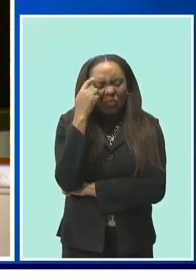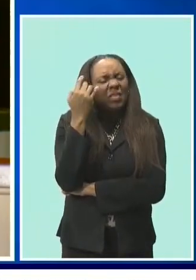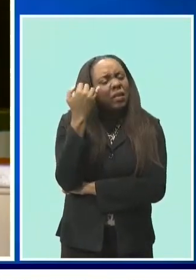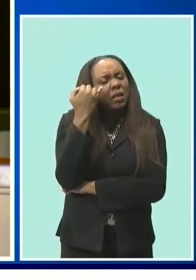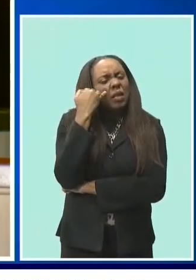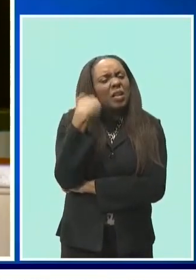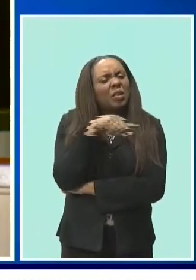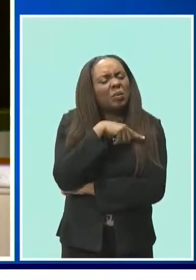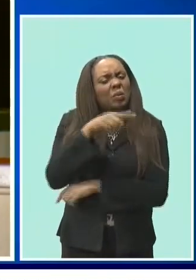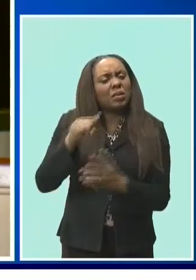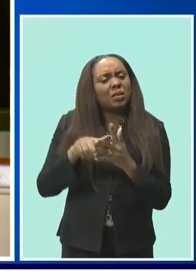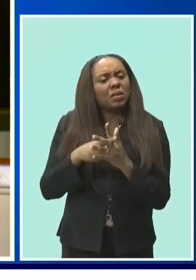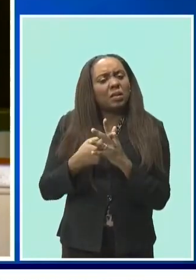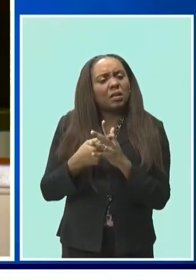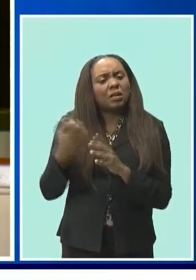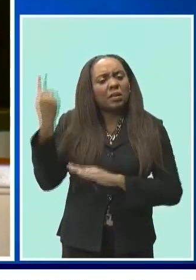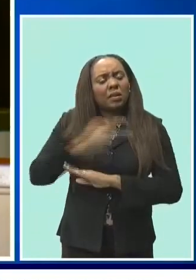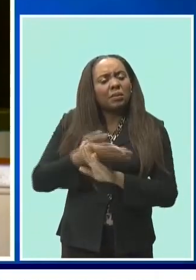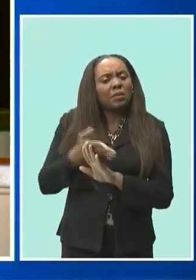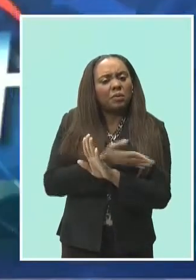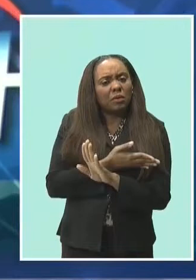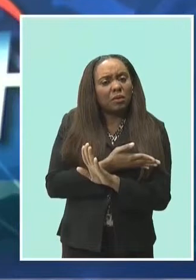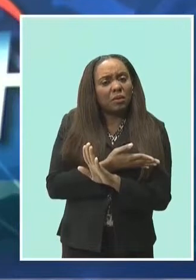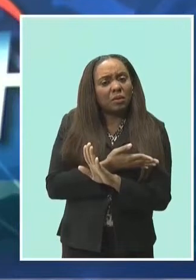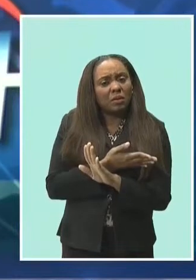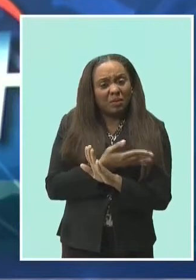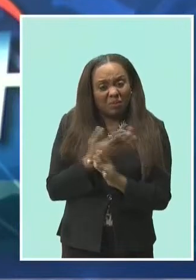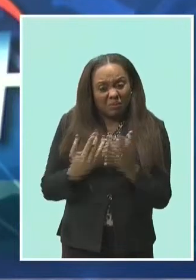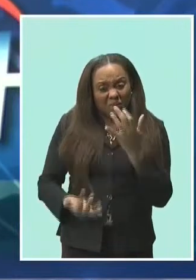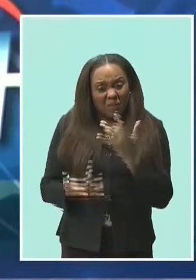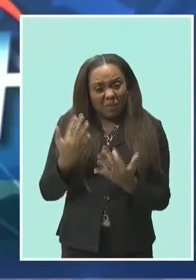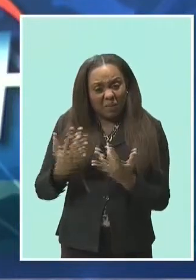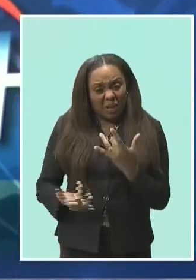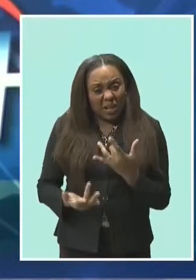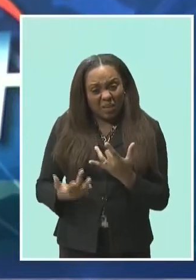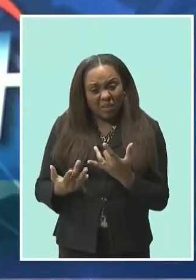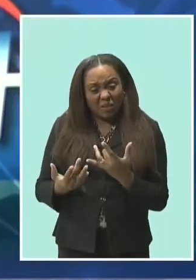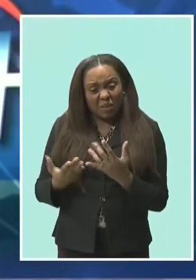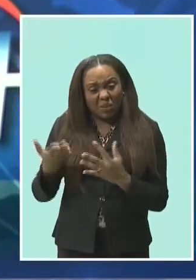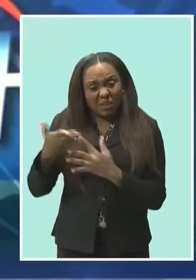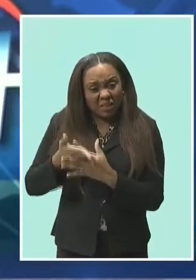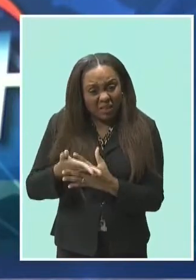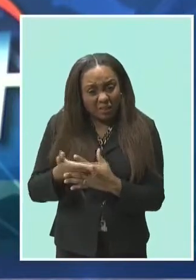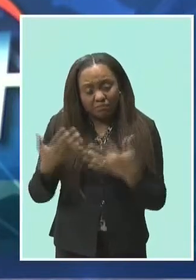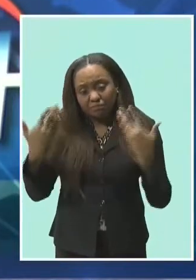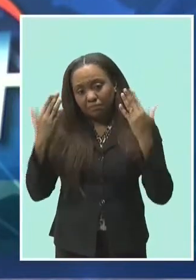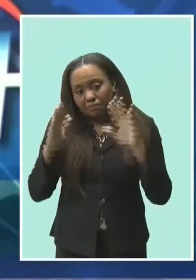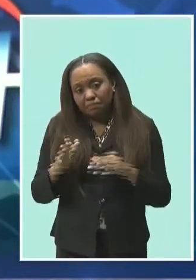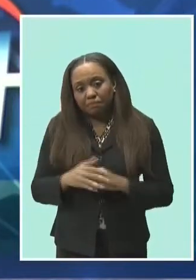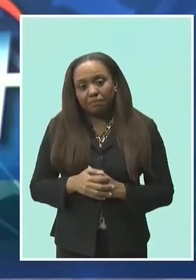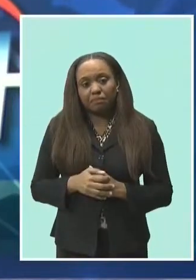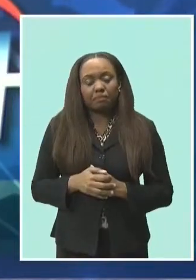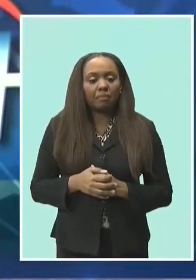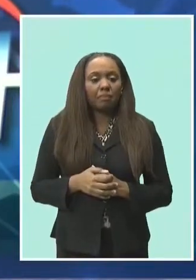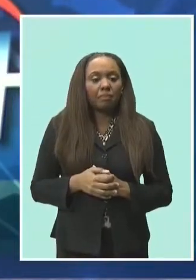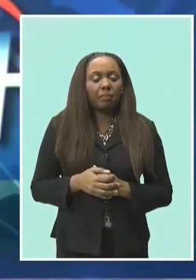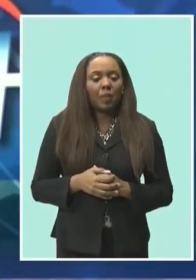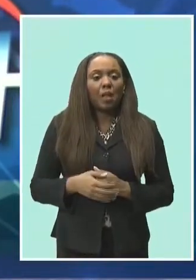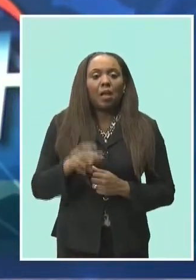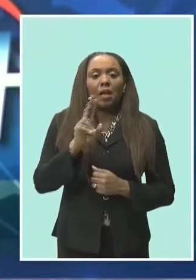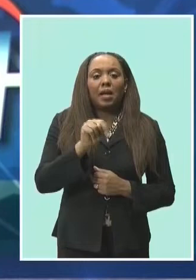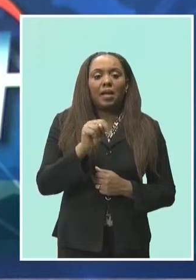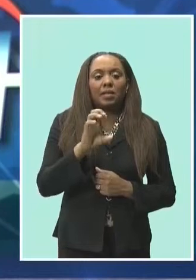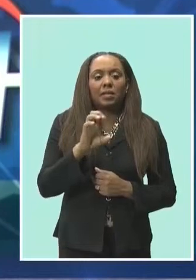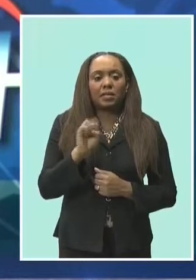the community when we said we wanted to? The National Council on Substance Abuse is embarking on a 6-week media